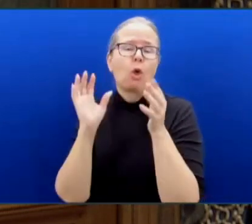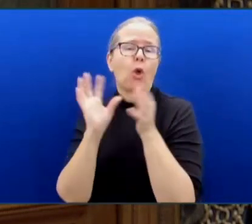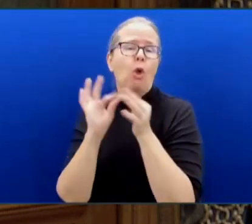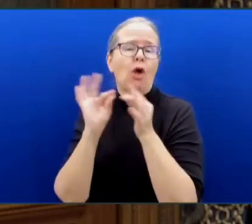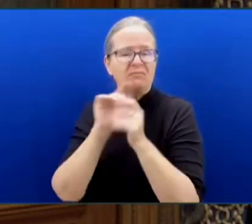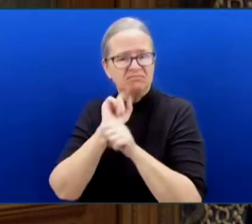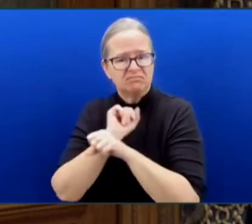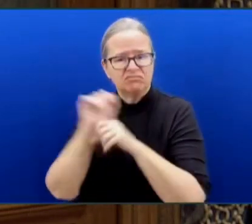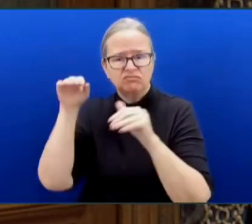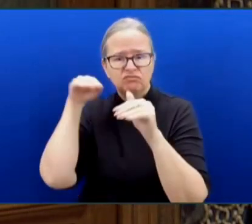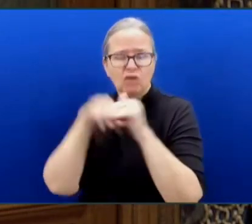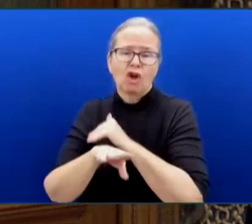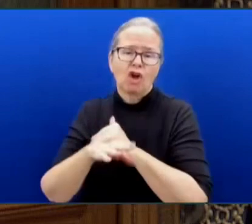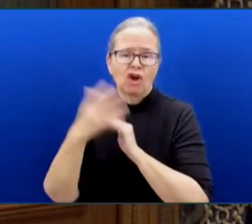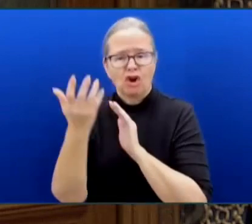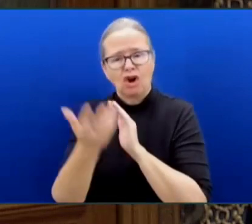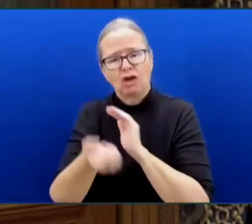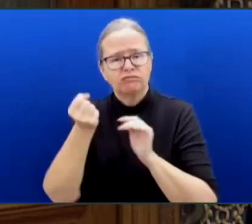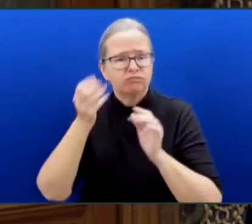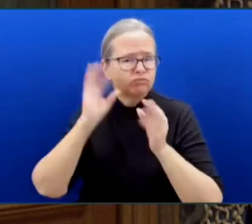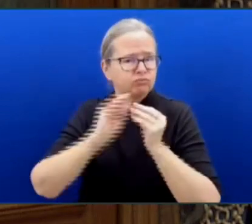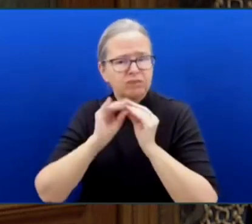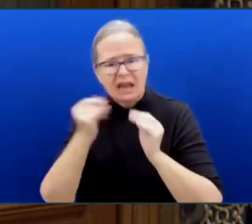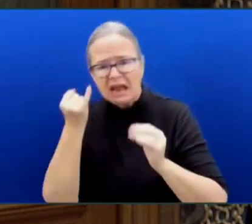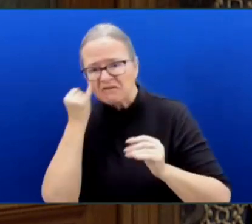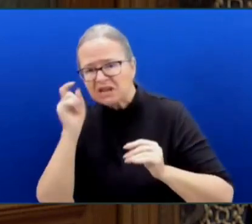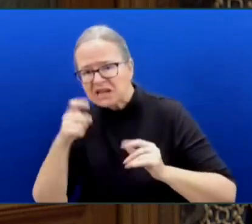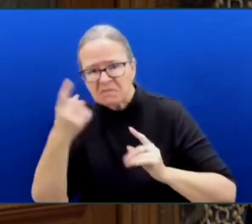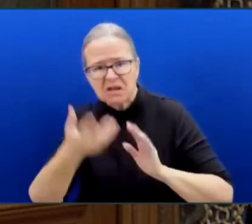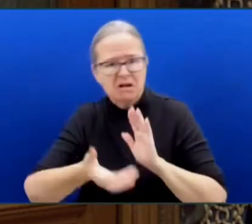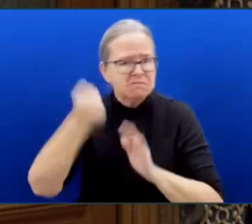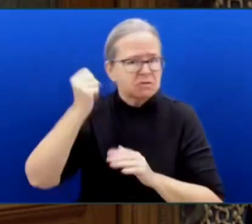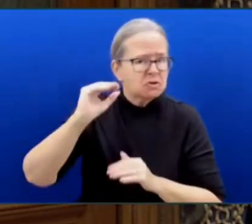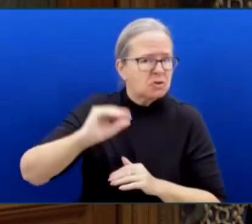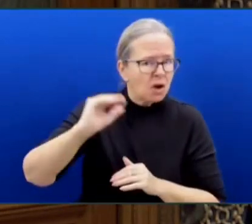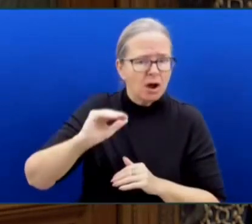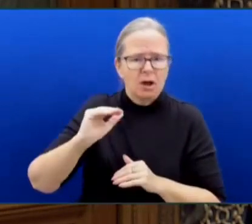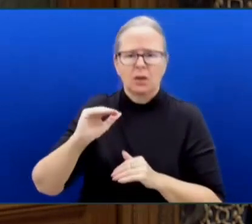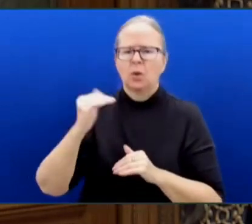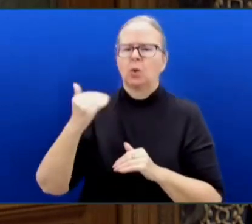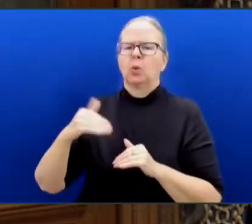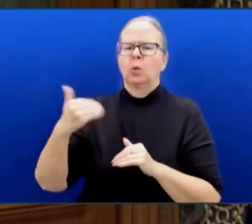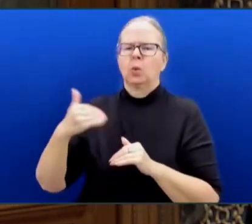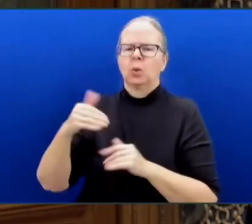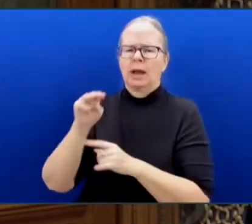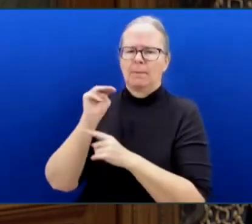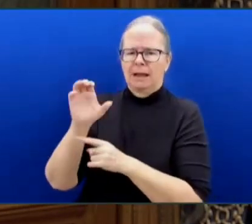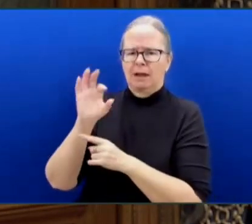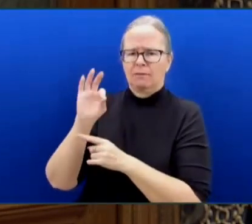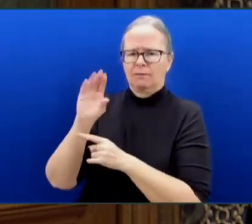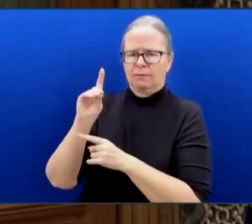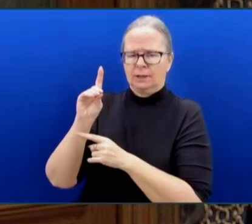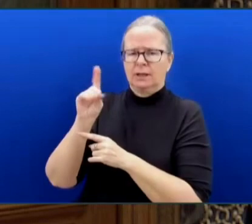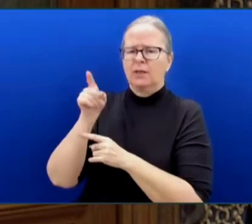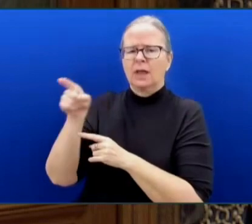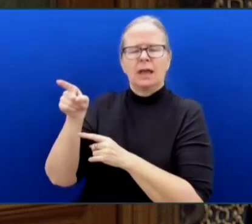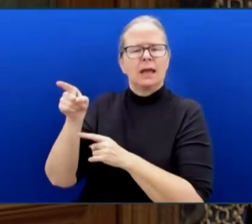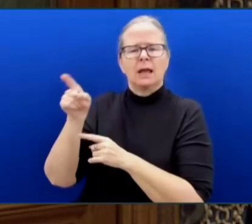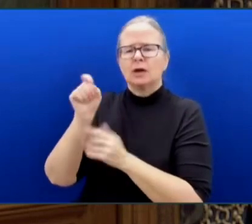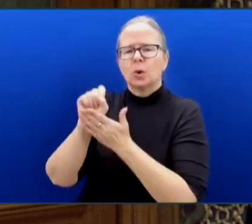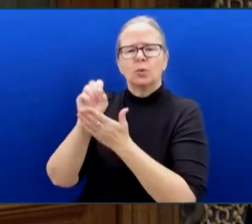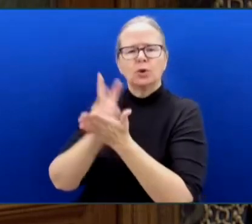government doesn't even require the MCFD social workers to be regulated under the College of Social Workers, protecting the